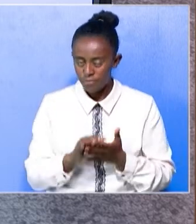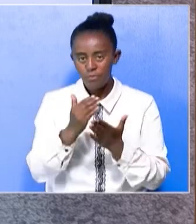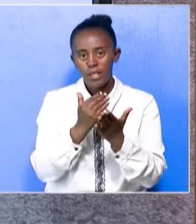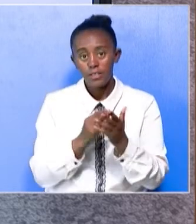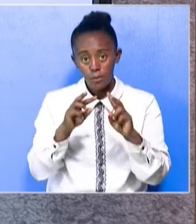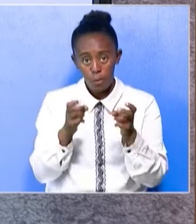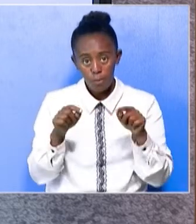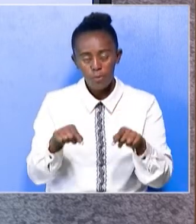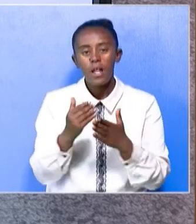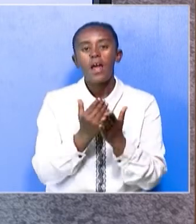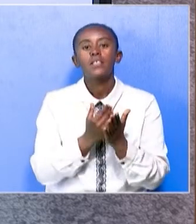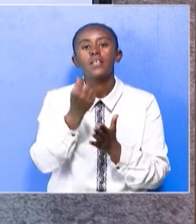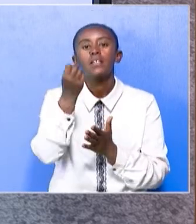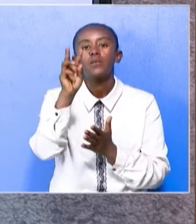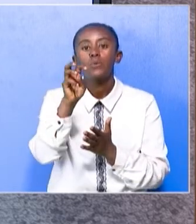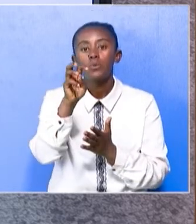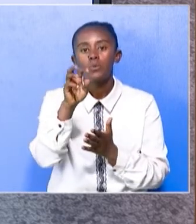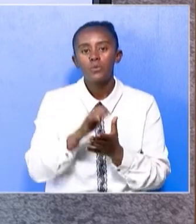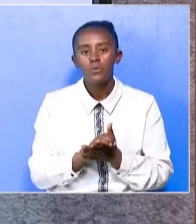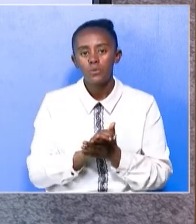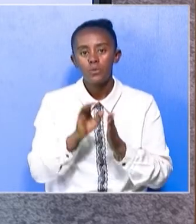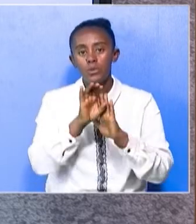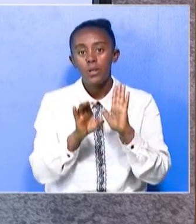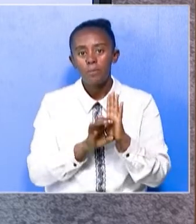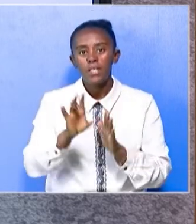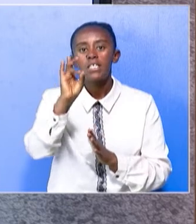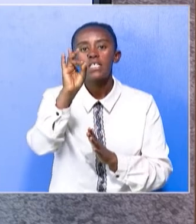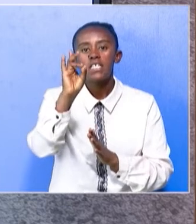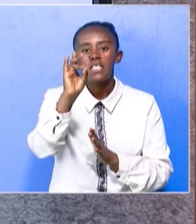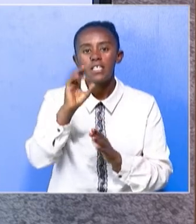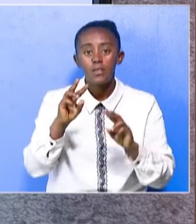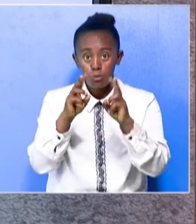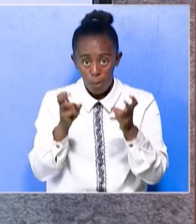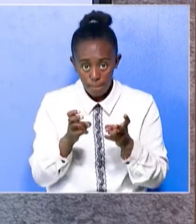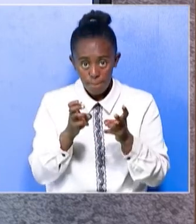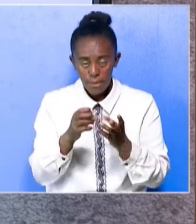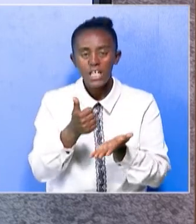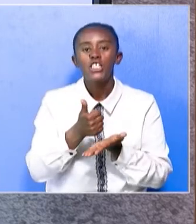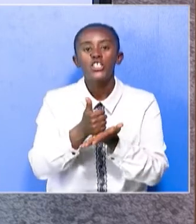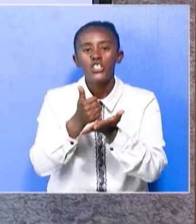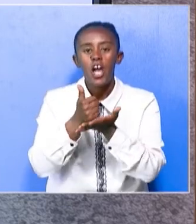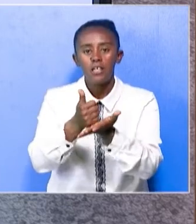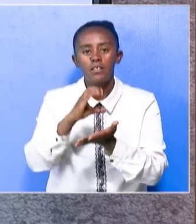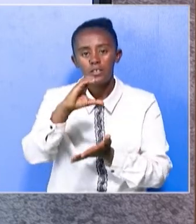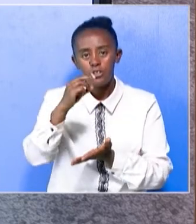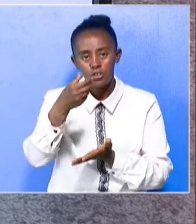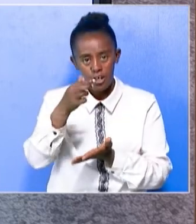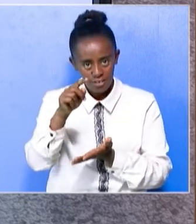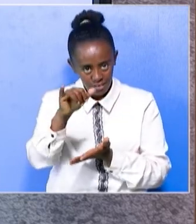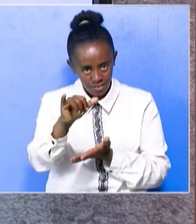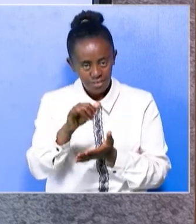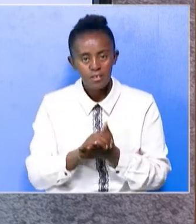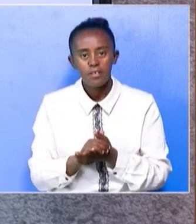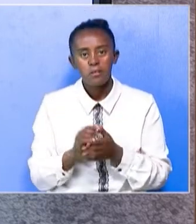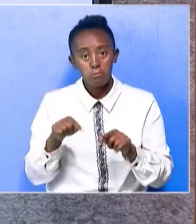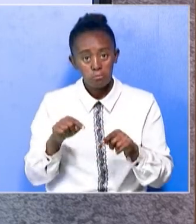is lesson 20, chapter 7. The topic is charity. So before I